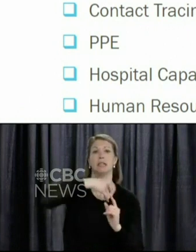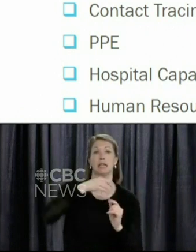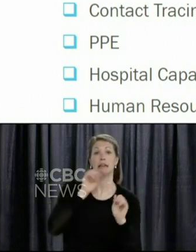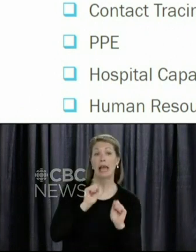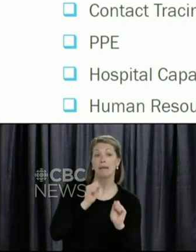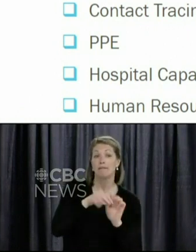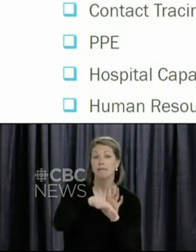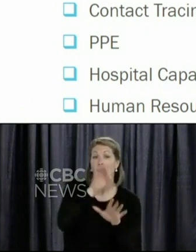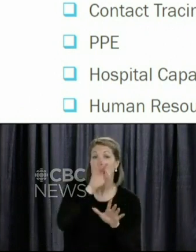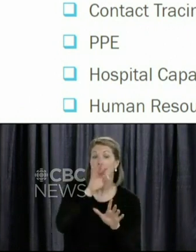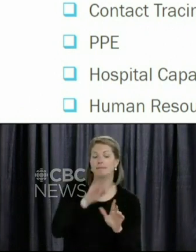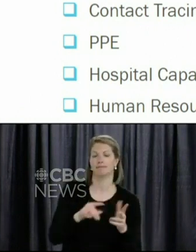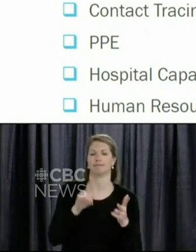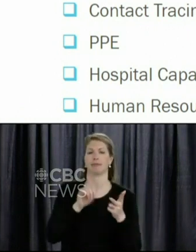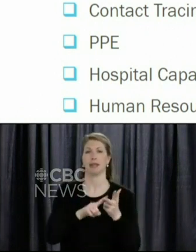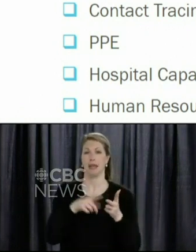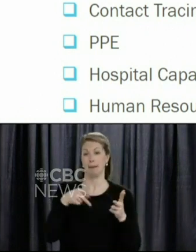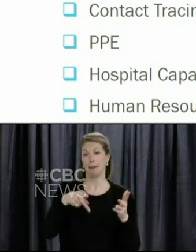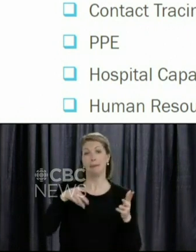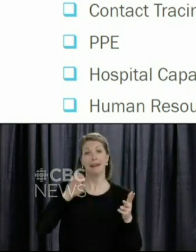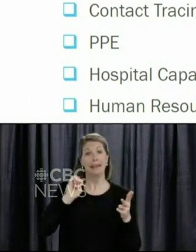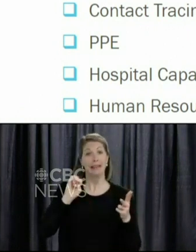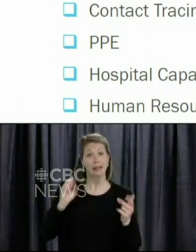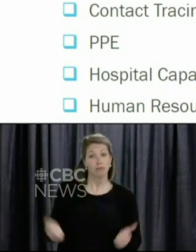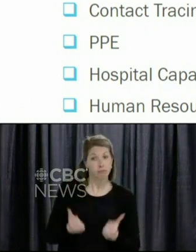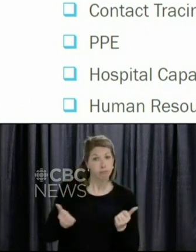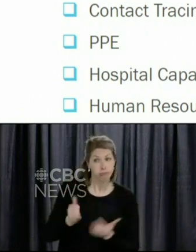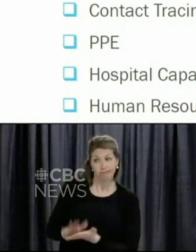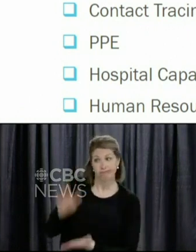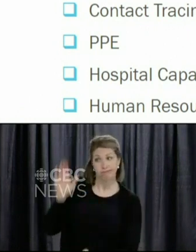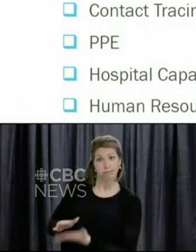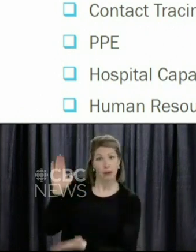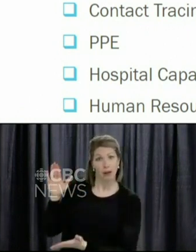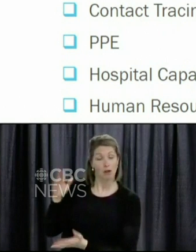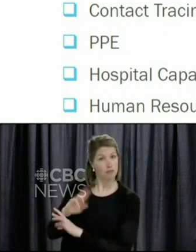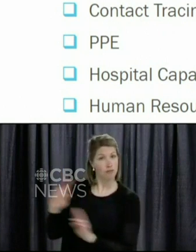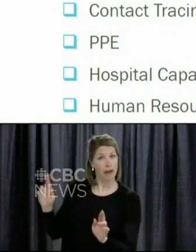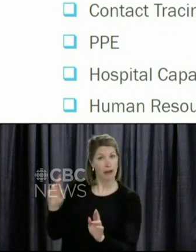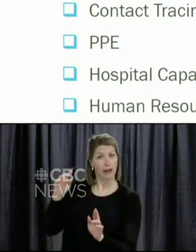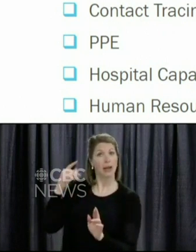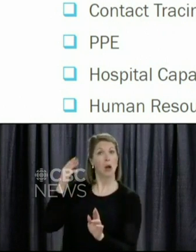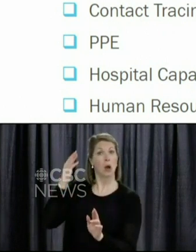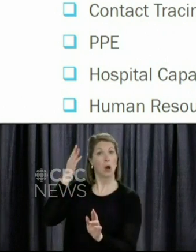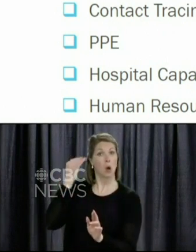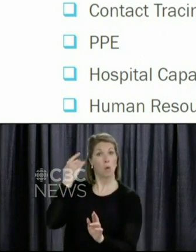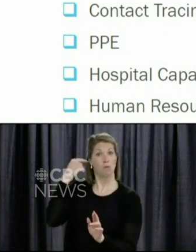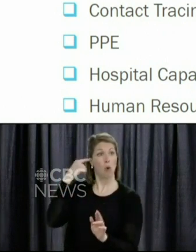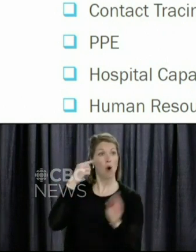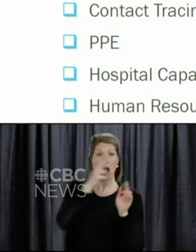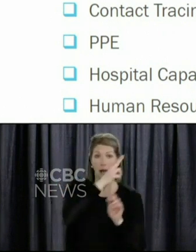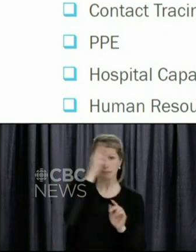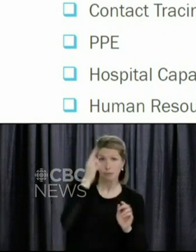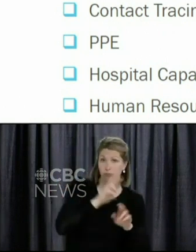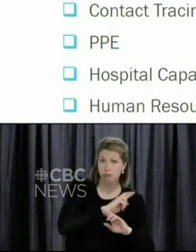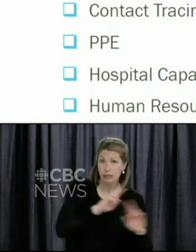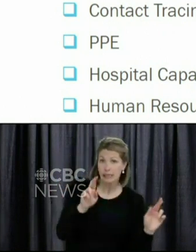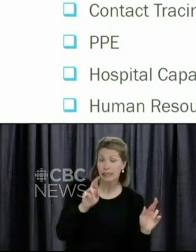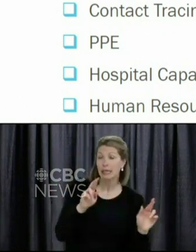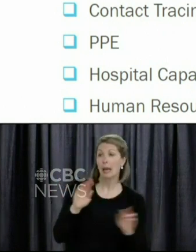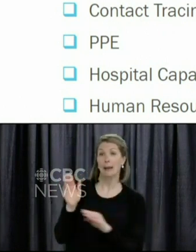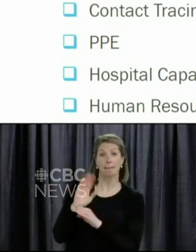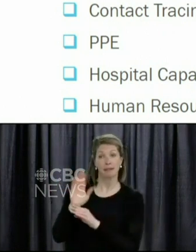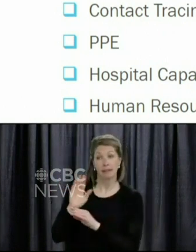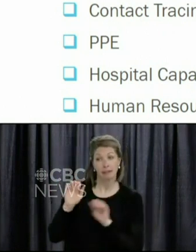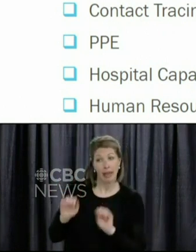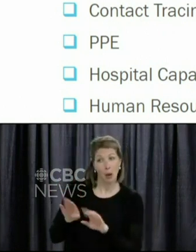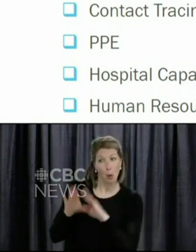protective equipment to open up our elective surgeries, for opening up some businesses? Do we have the hospital capacity in the sense